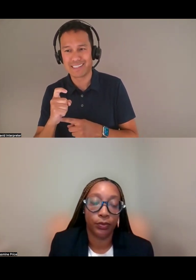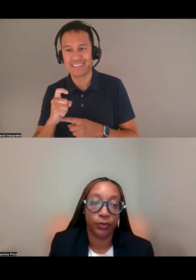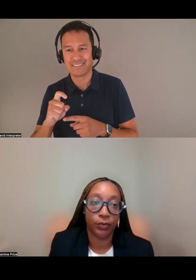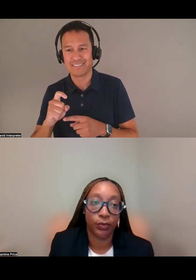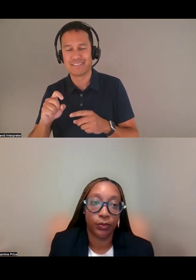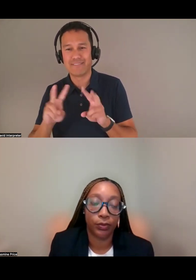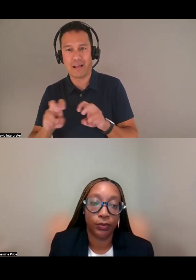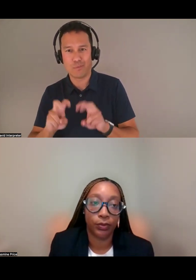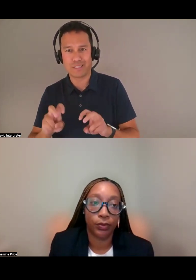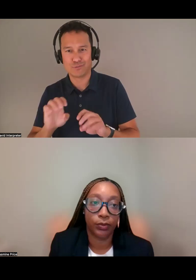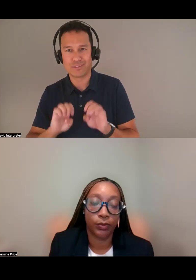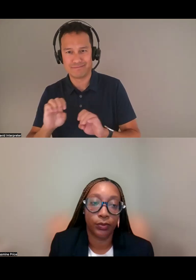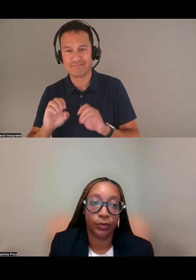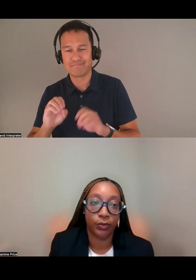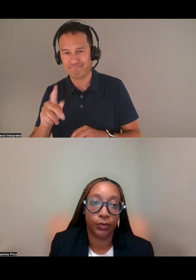So I